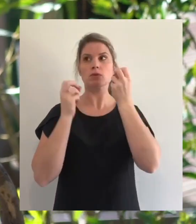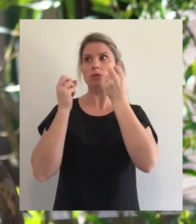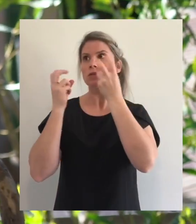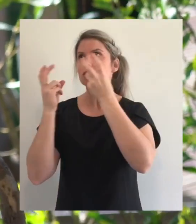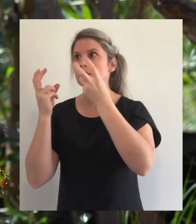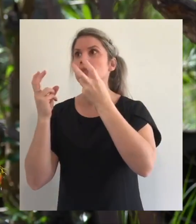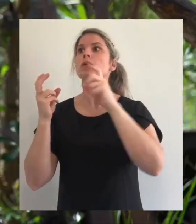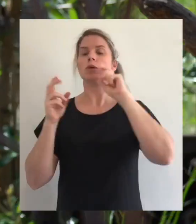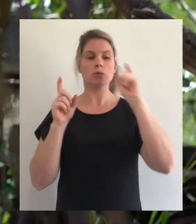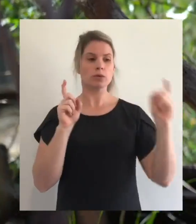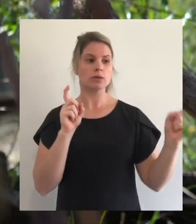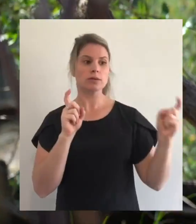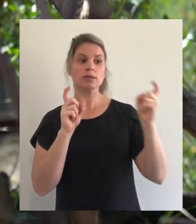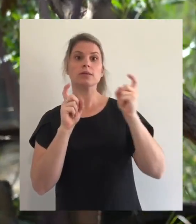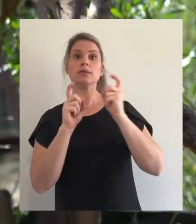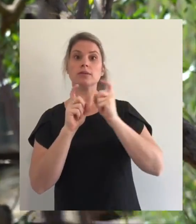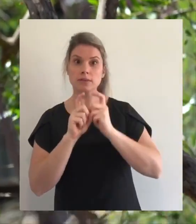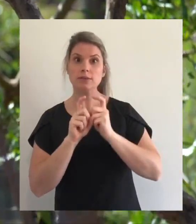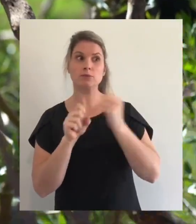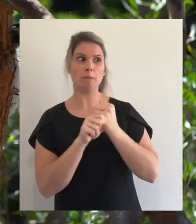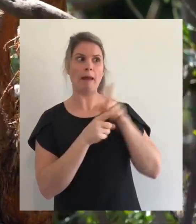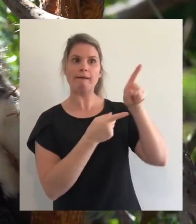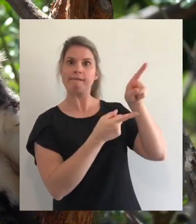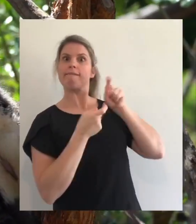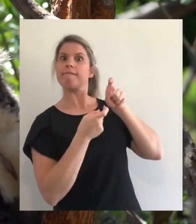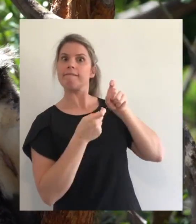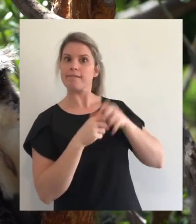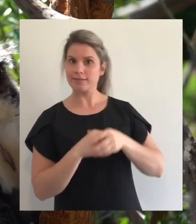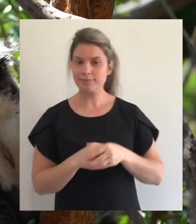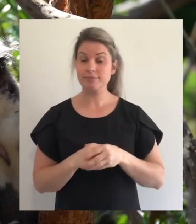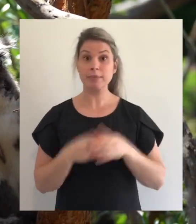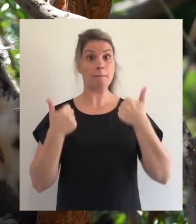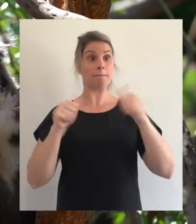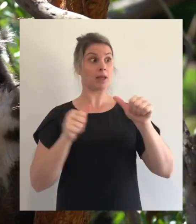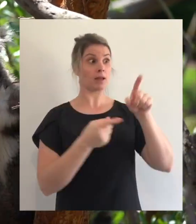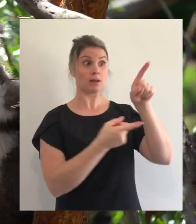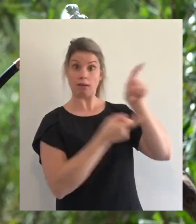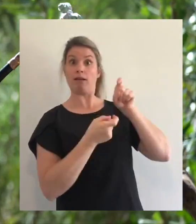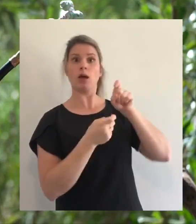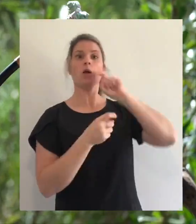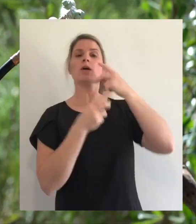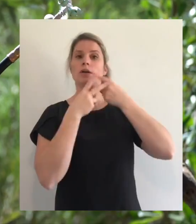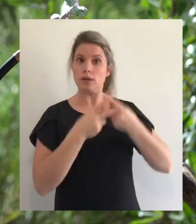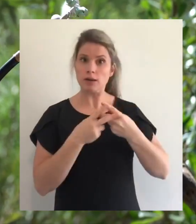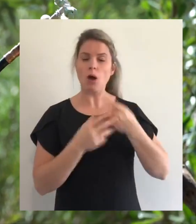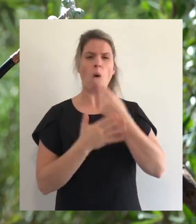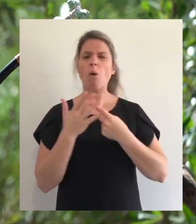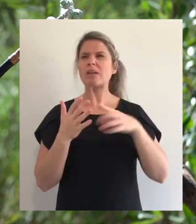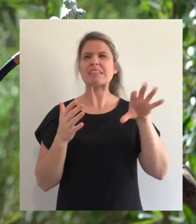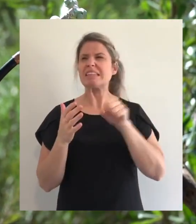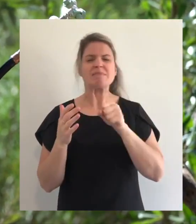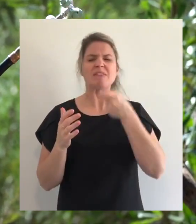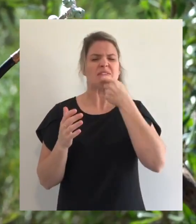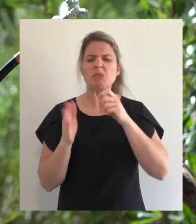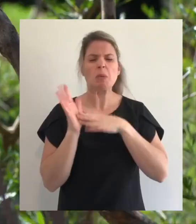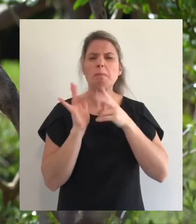that bellowing sound to call out to her to try to attract her. If he's successful, they will come together and they will mate. Usually only takes a couple of minutes and